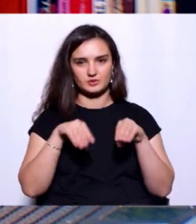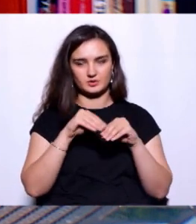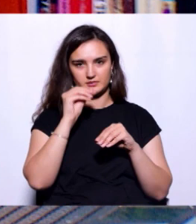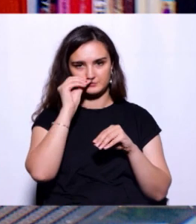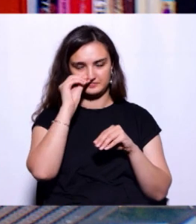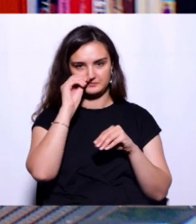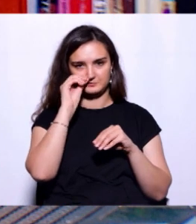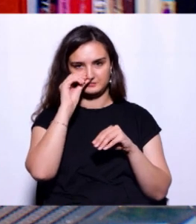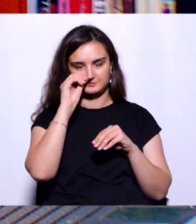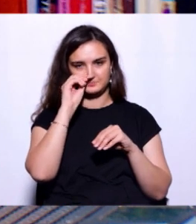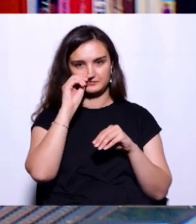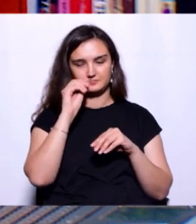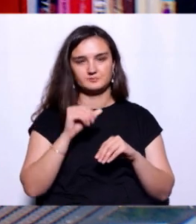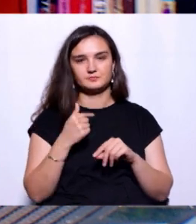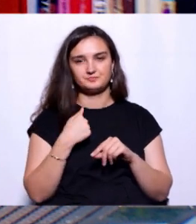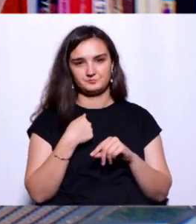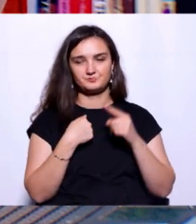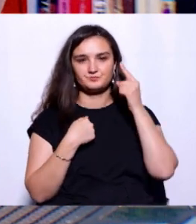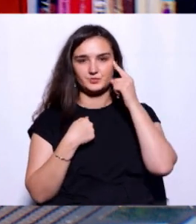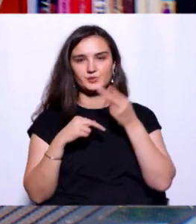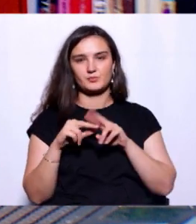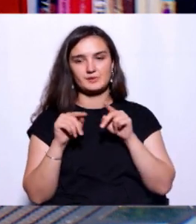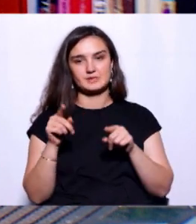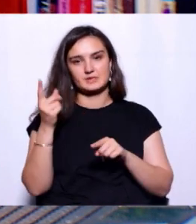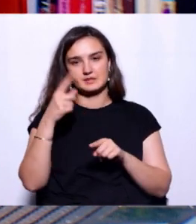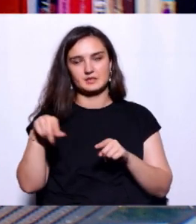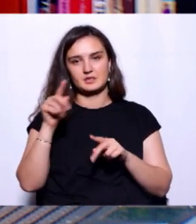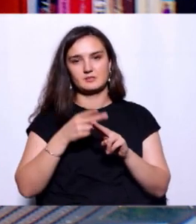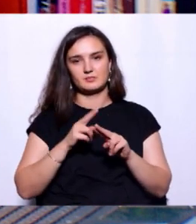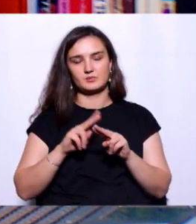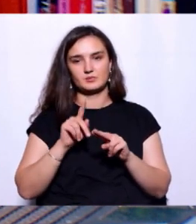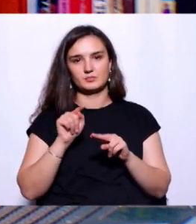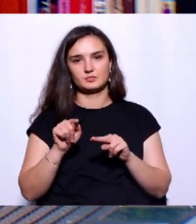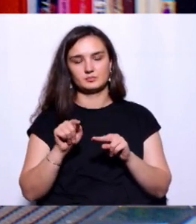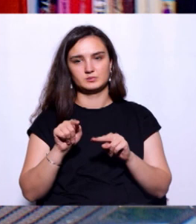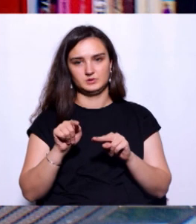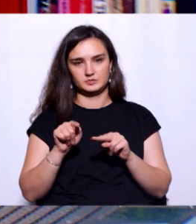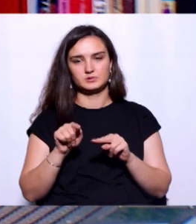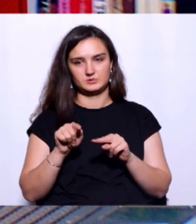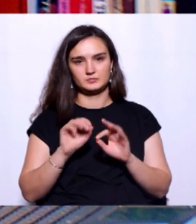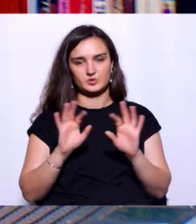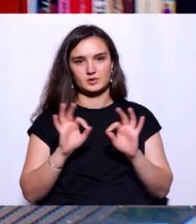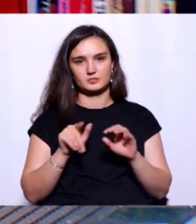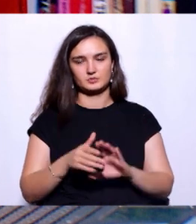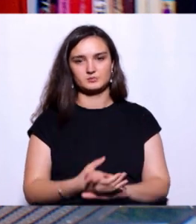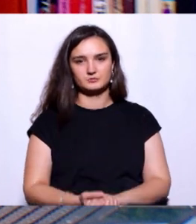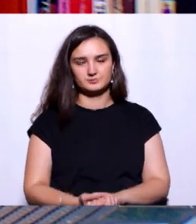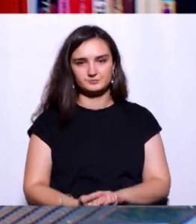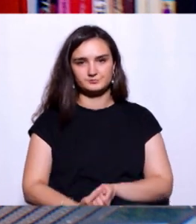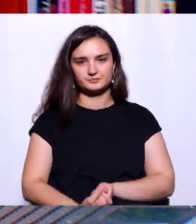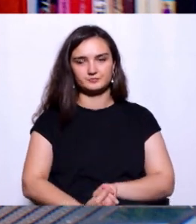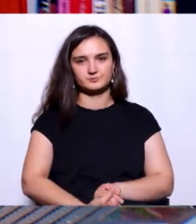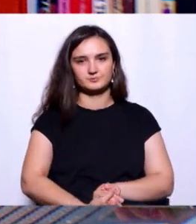family. I think it's they, because this is, we need the subject pronoun for this one.